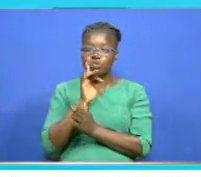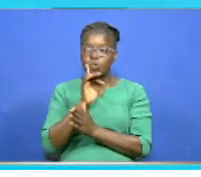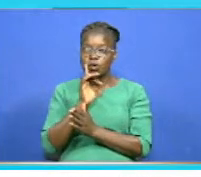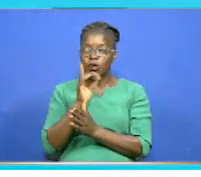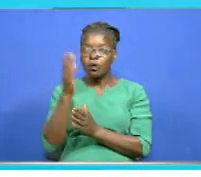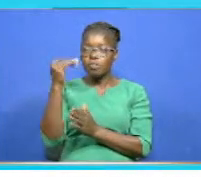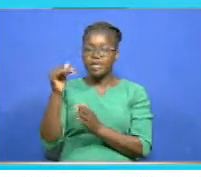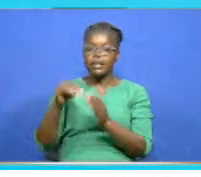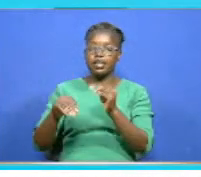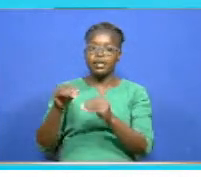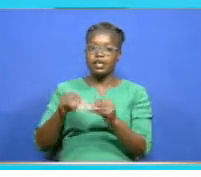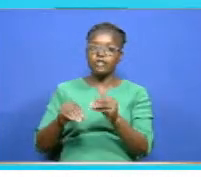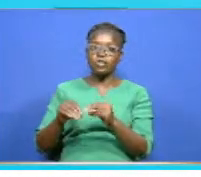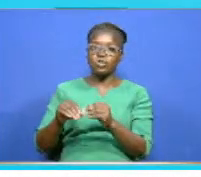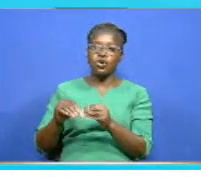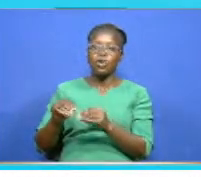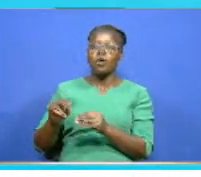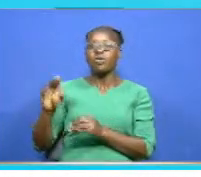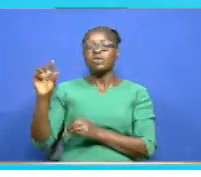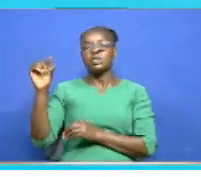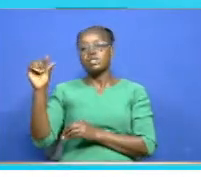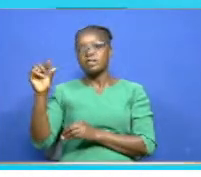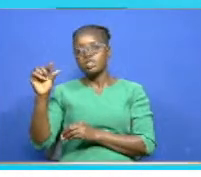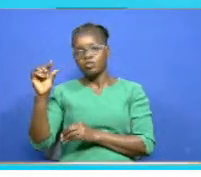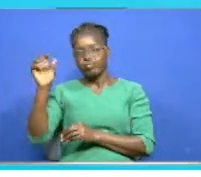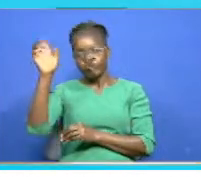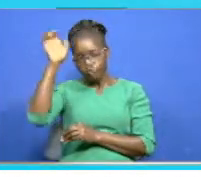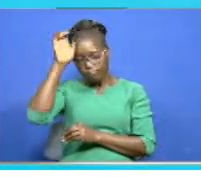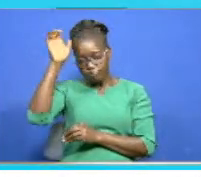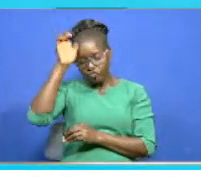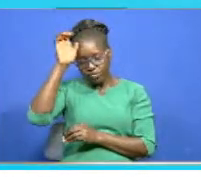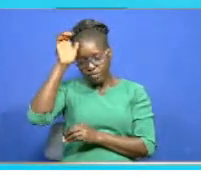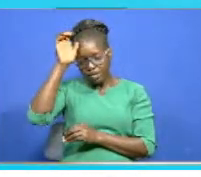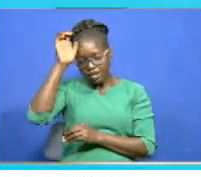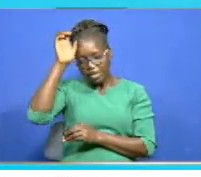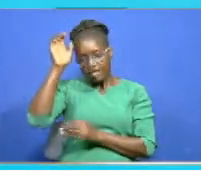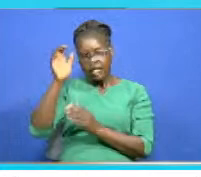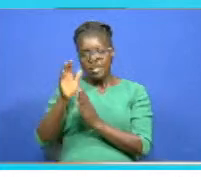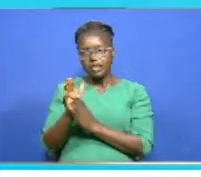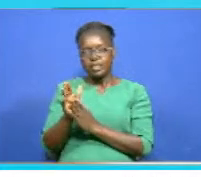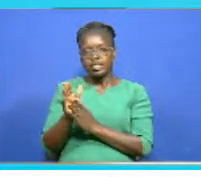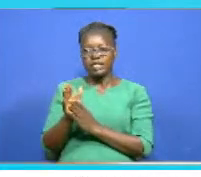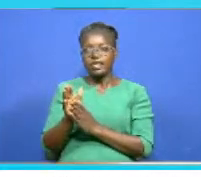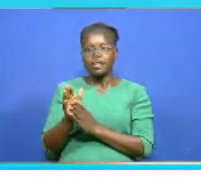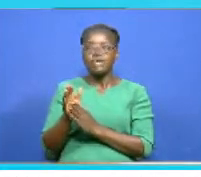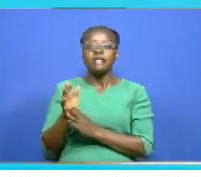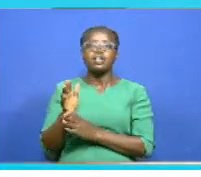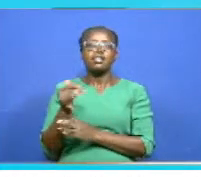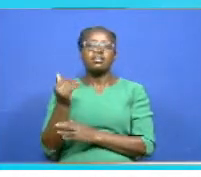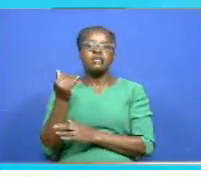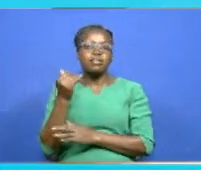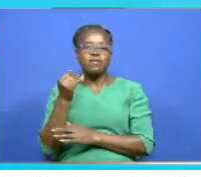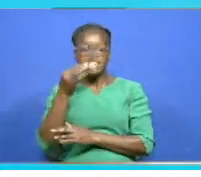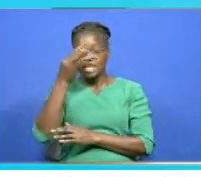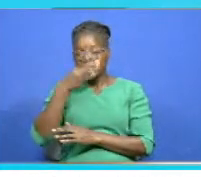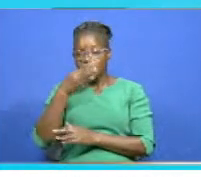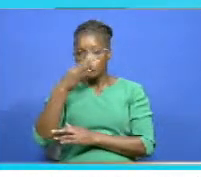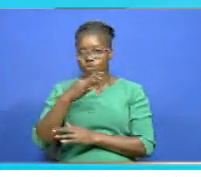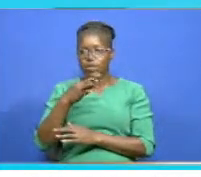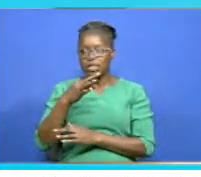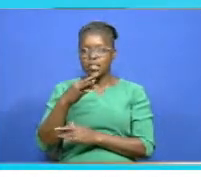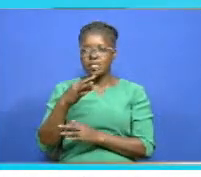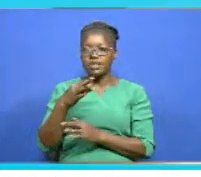Gishu, we have Hell's Gate and London Ward in Nakuru, Kiamokama Ward in Kitui, we also have Kitise